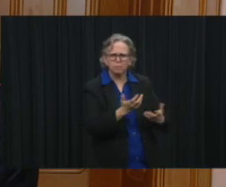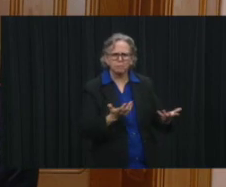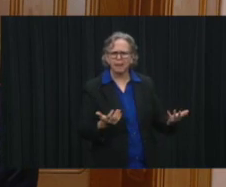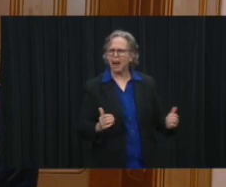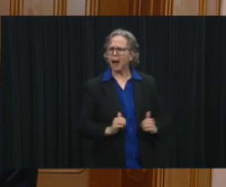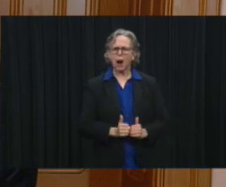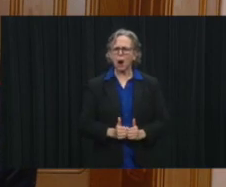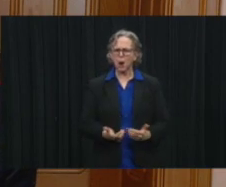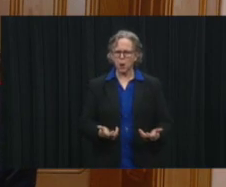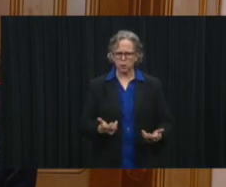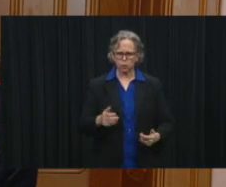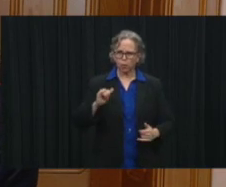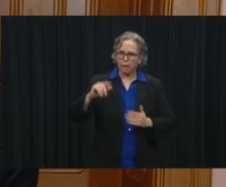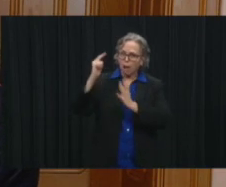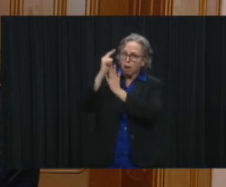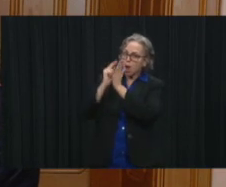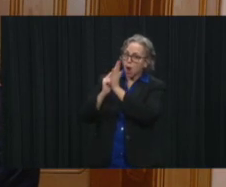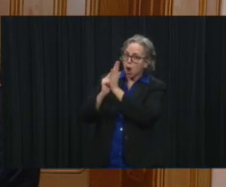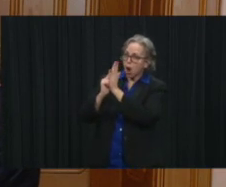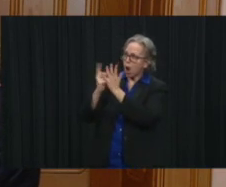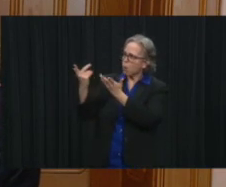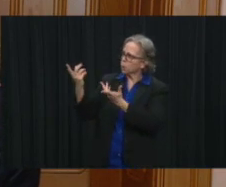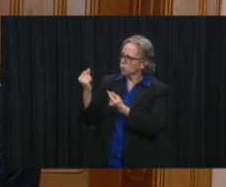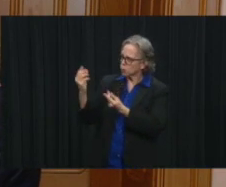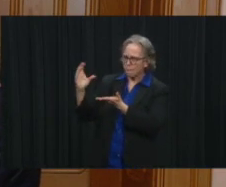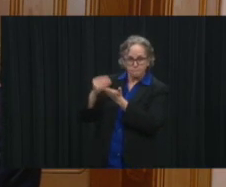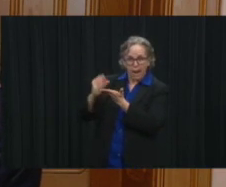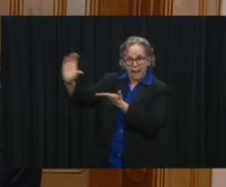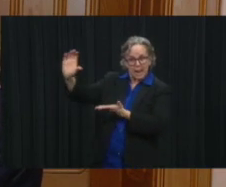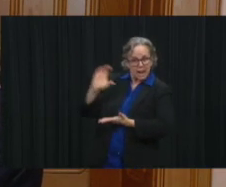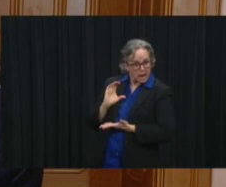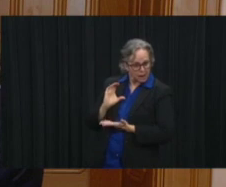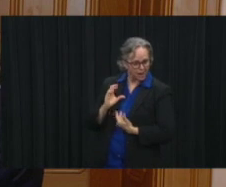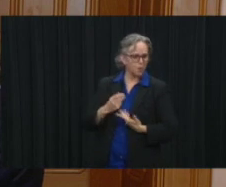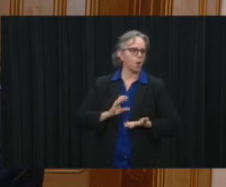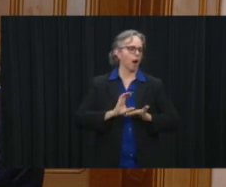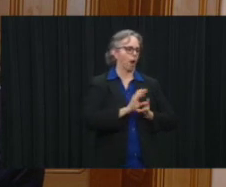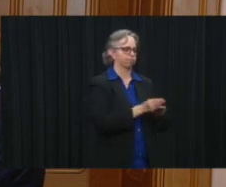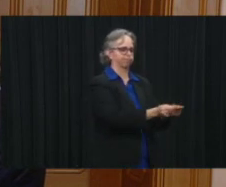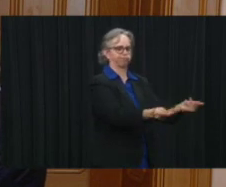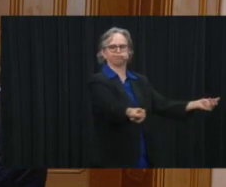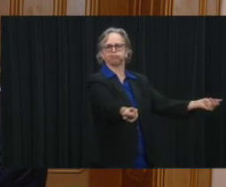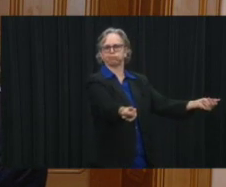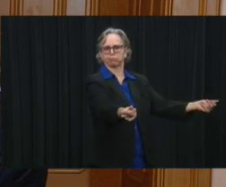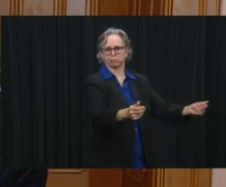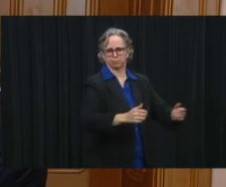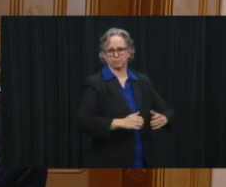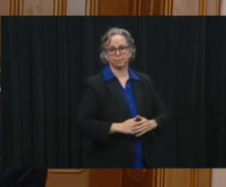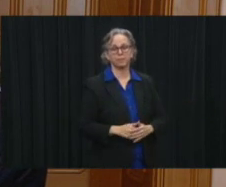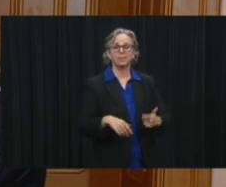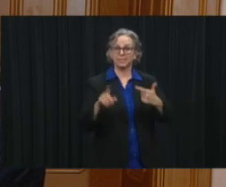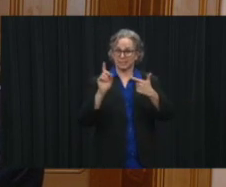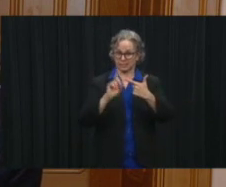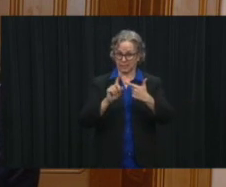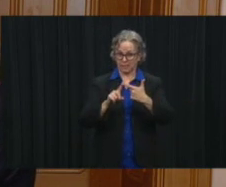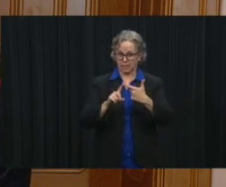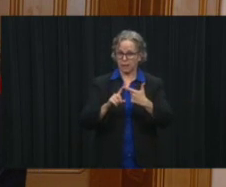directly. Second, it helps those who have lost their job through no fault of their own to provide